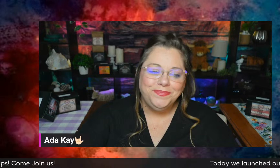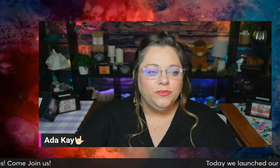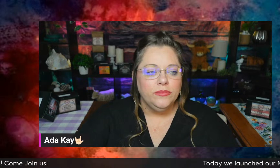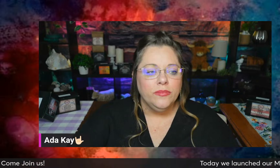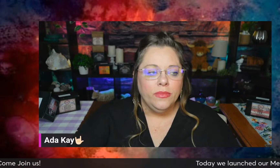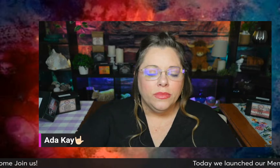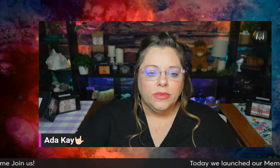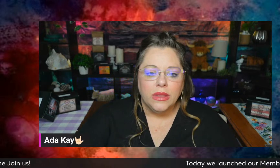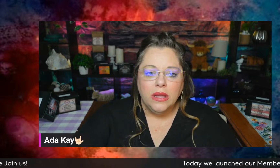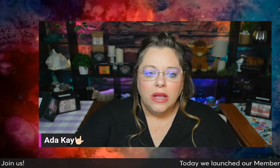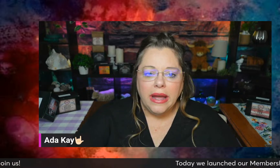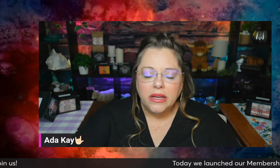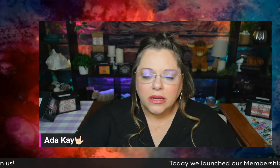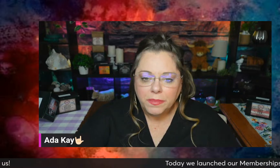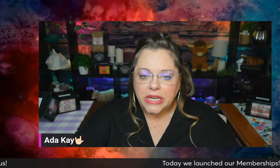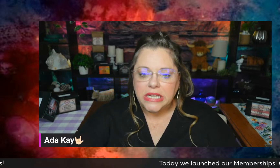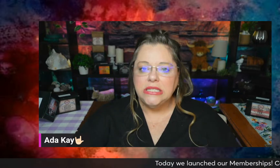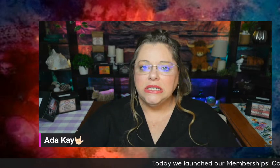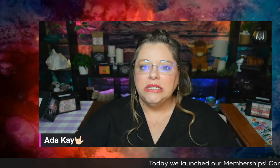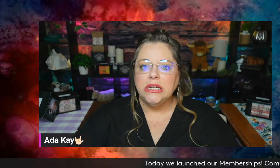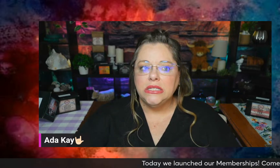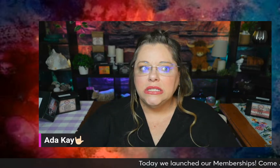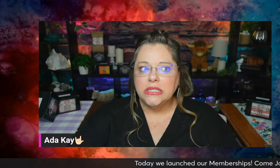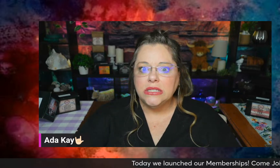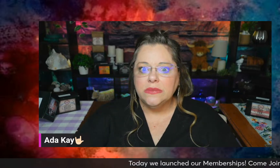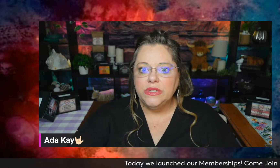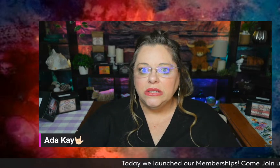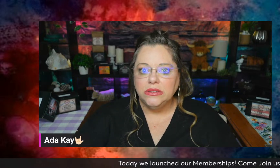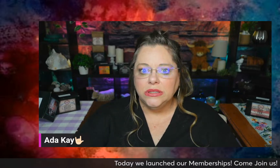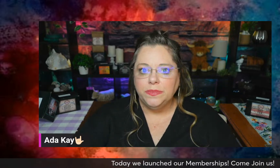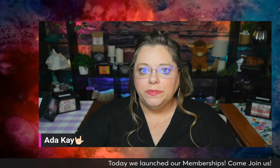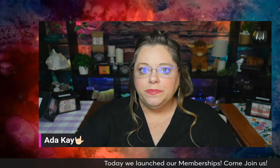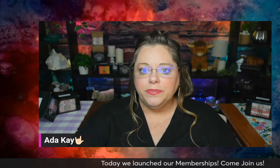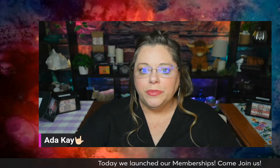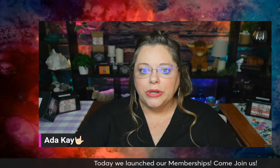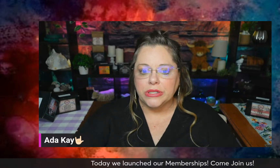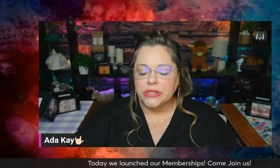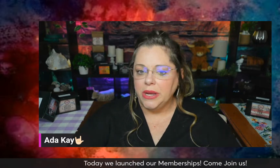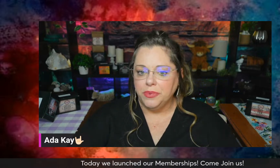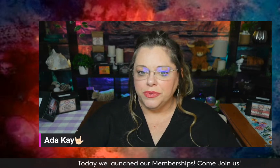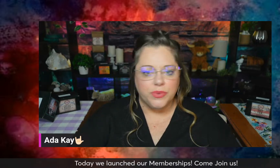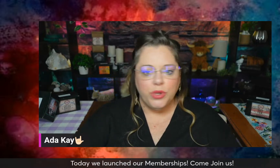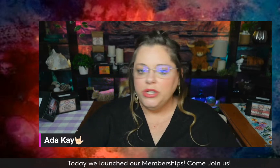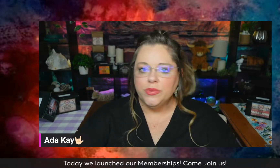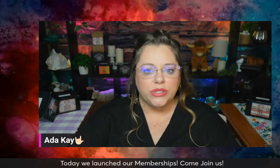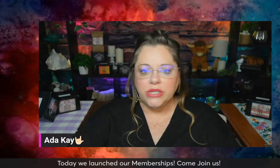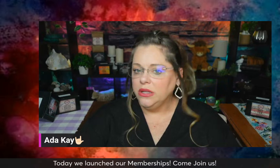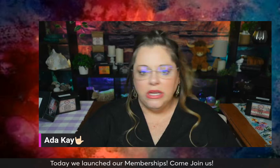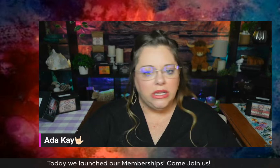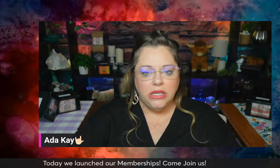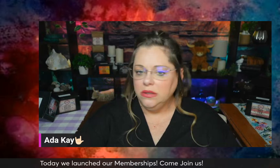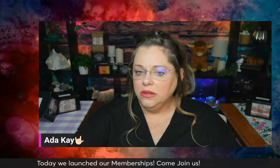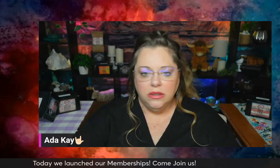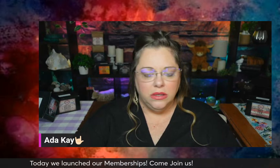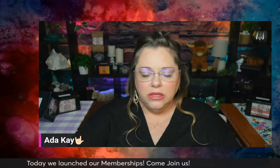well, a company sent us some Delta product samples. We don't